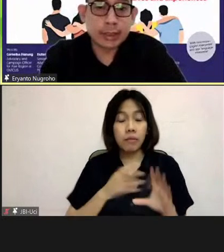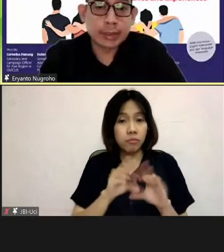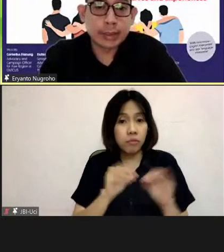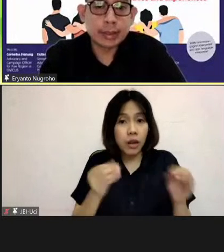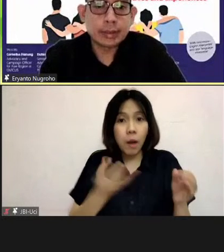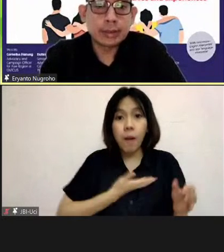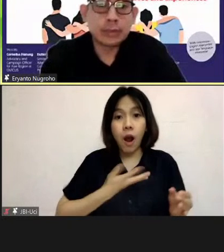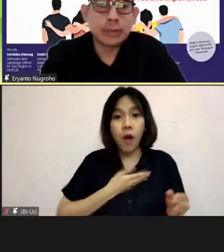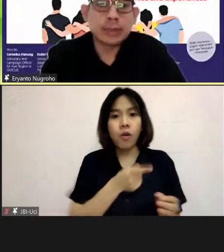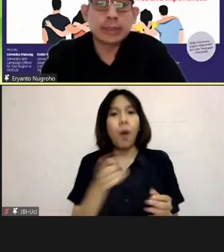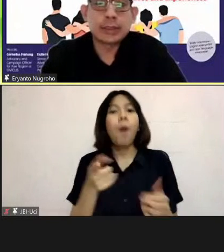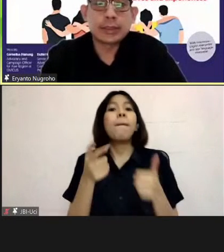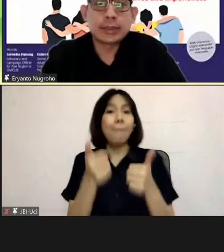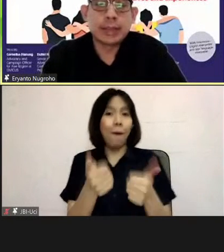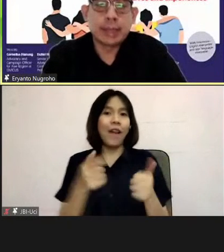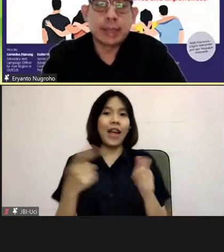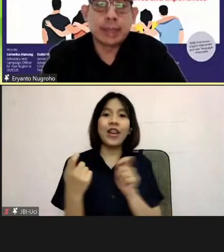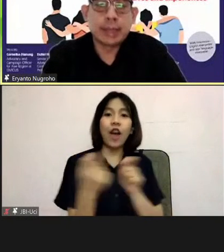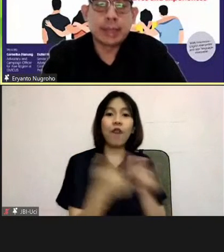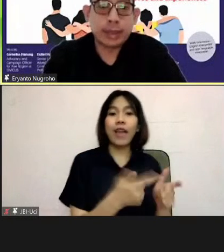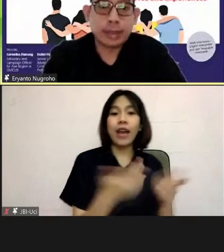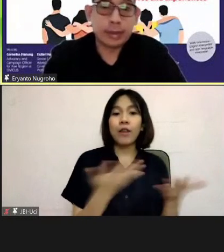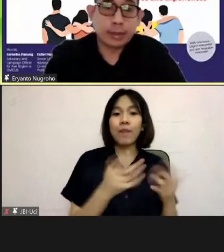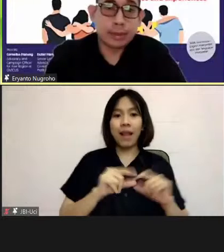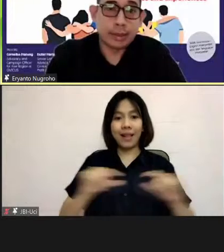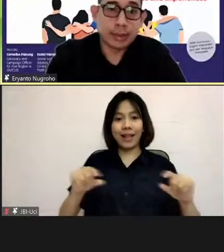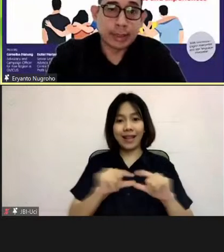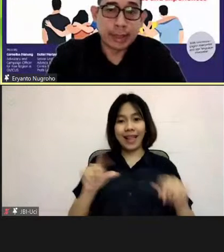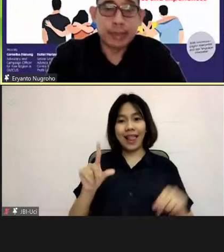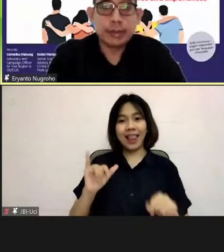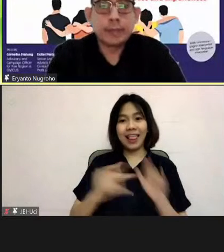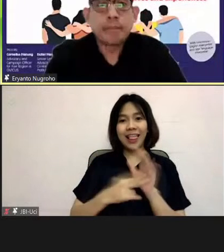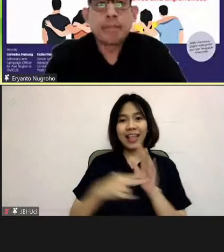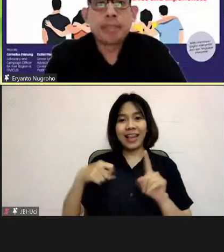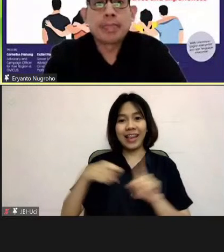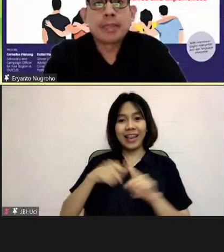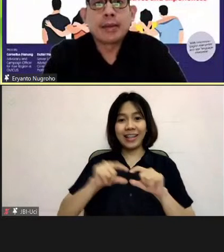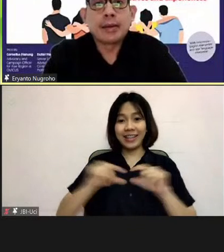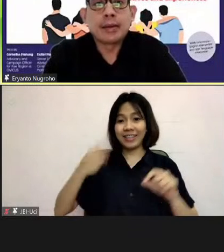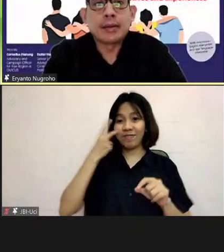please register to this link provided in the slide.